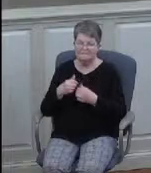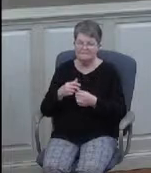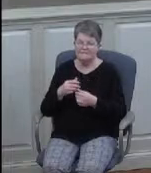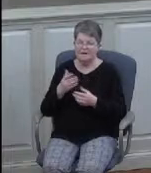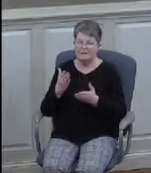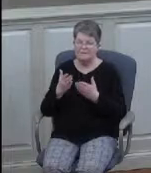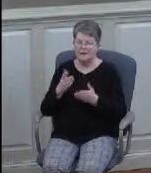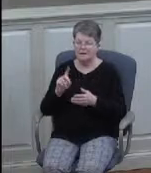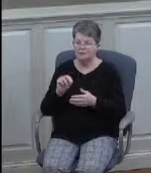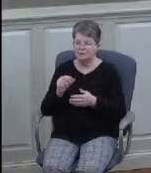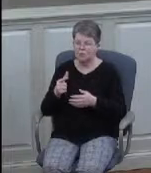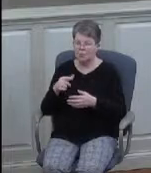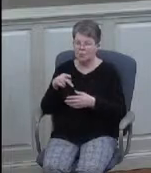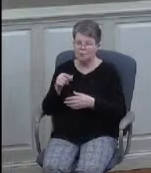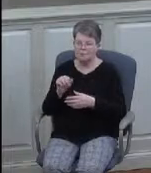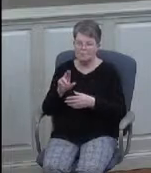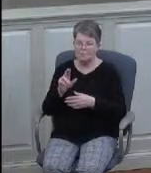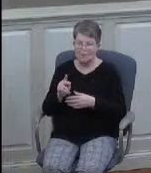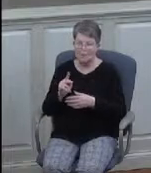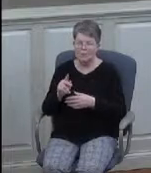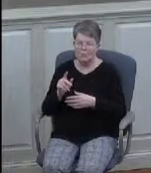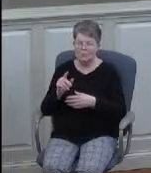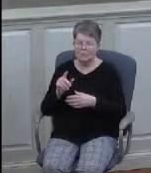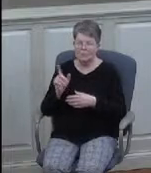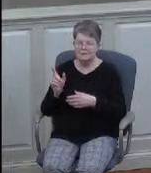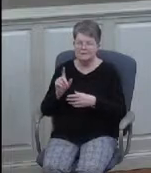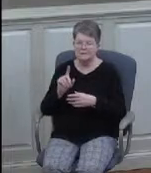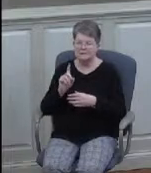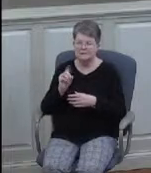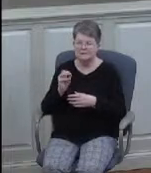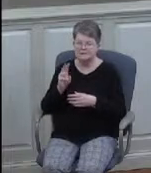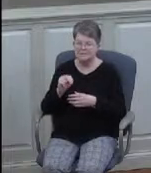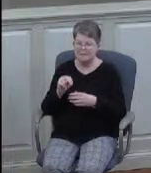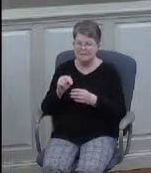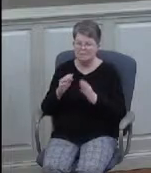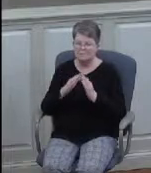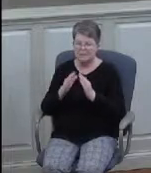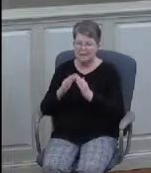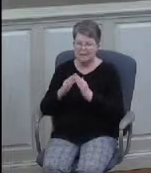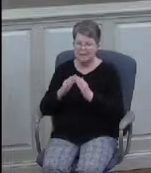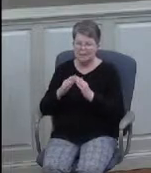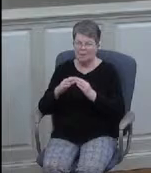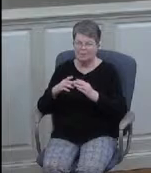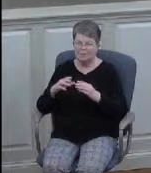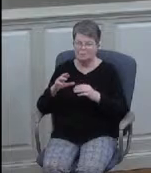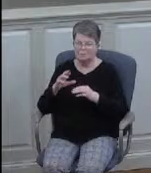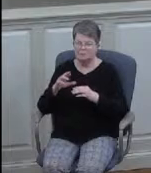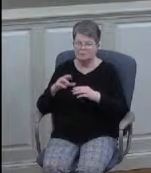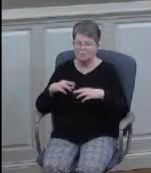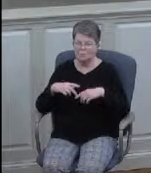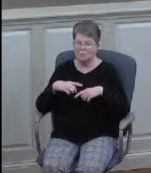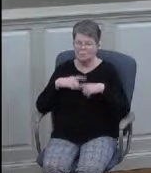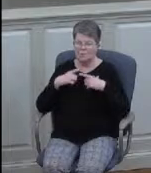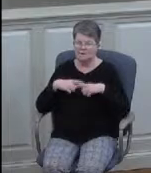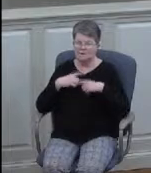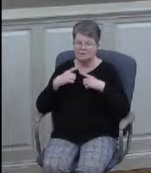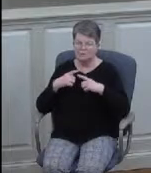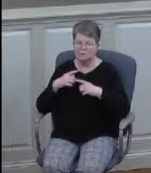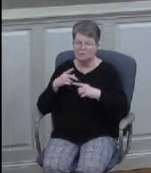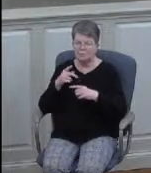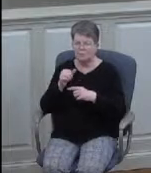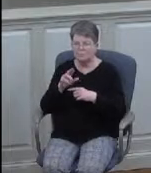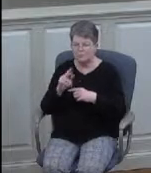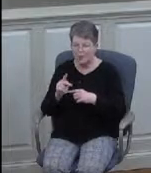And maybe a dog park, because the idea, this would be a downtown residential person's park and, you know, place to go to, walk